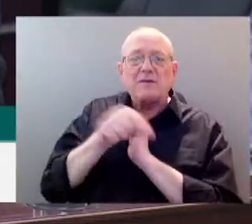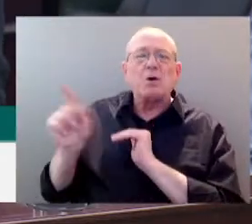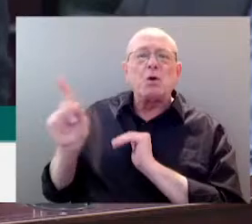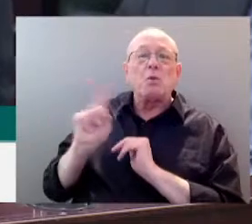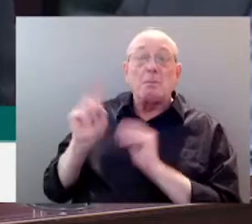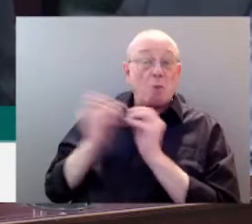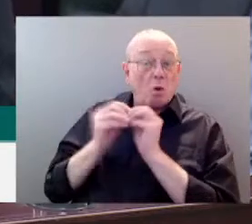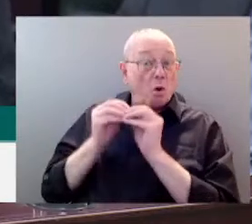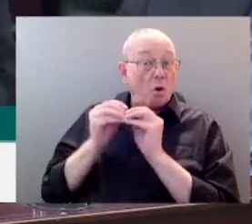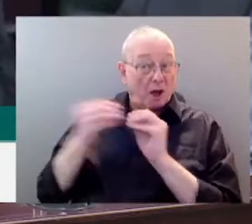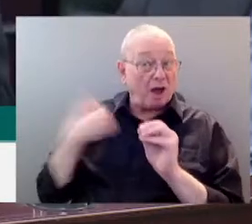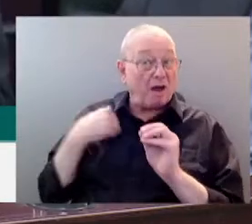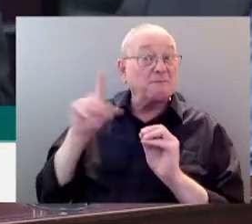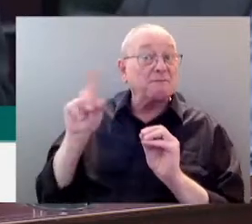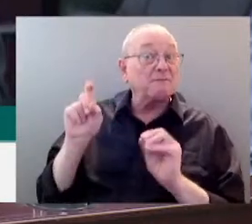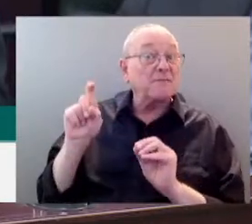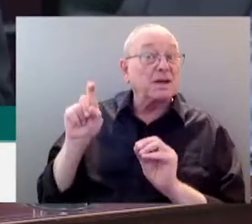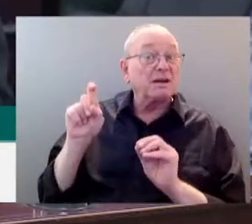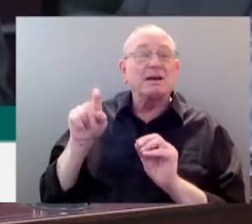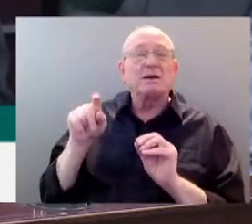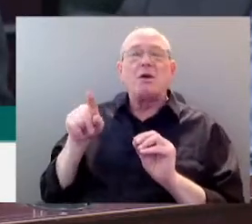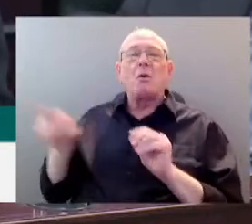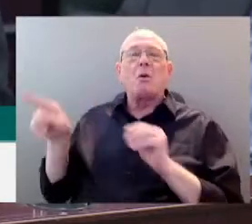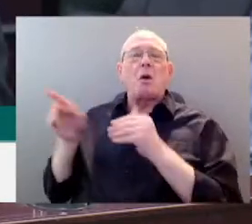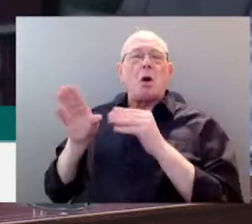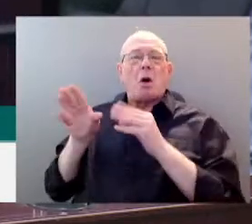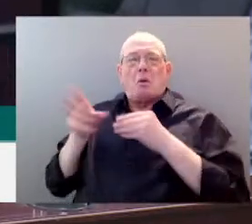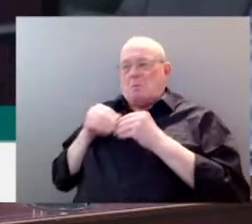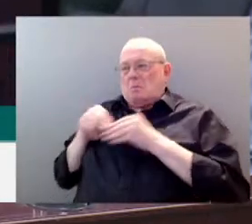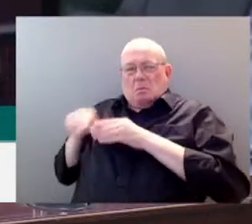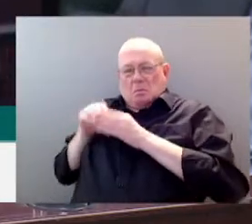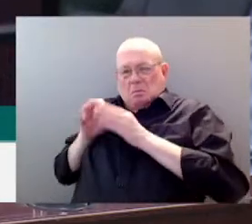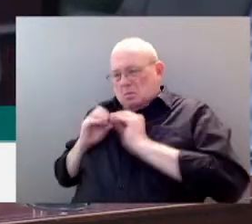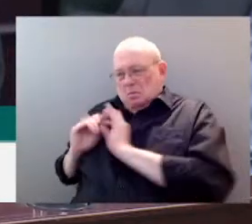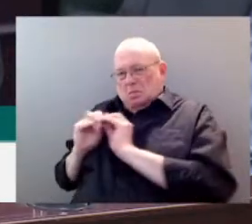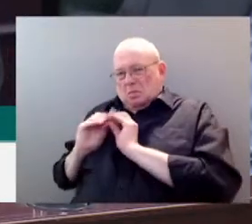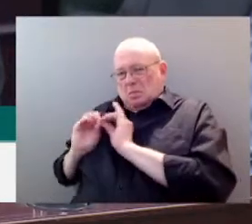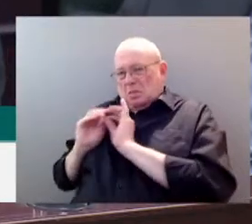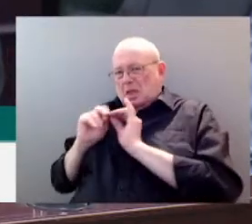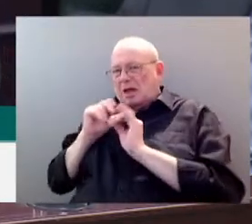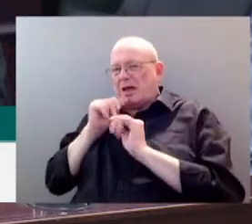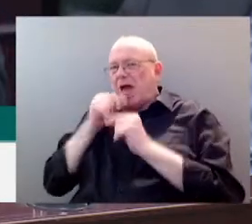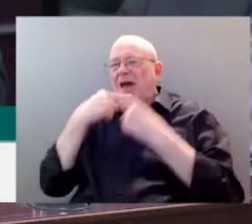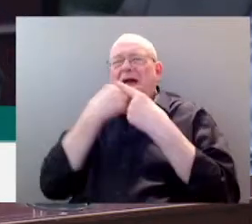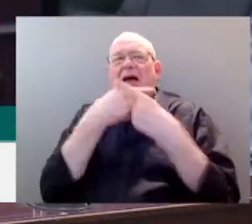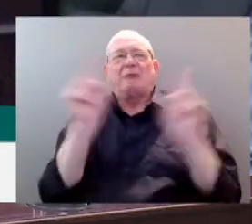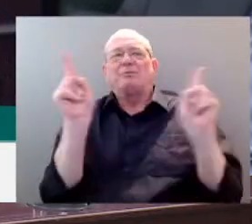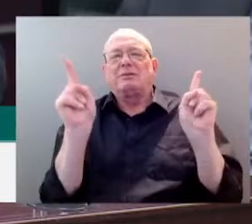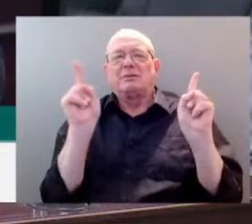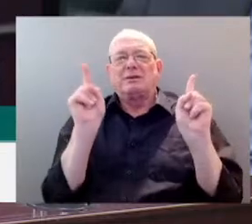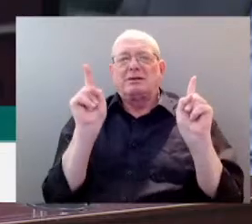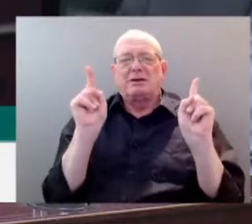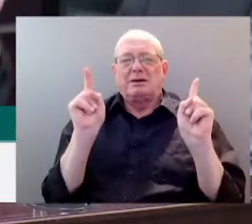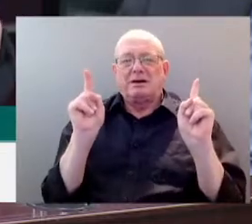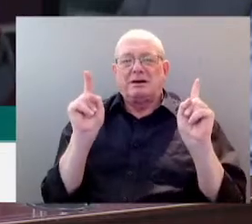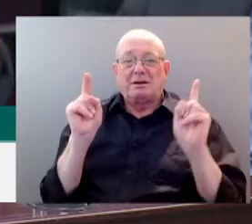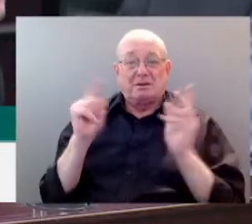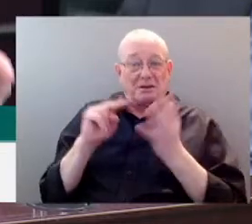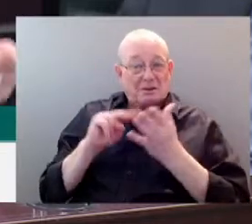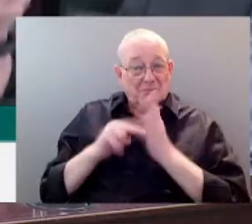on behind closed doors in the interest of patient safety will she at ve the very least disclose the